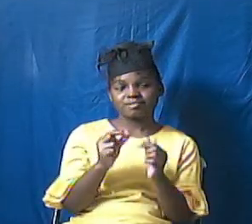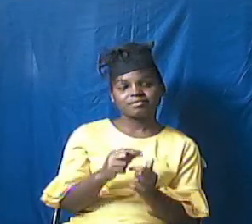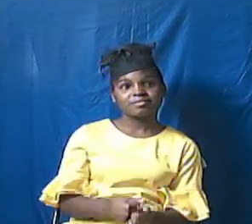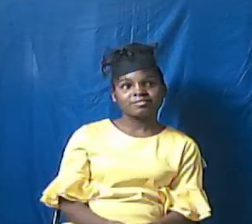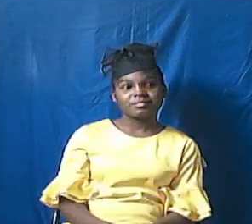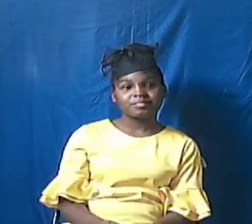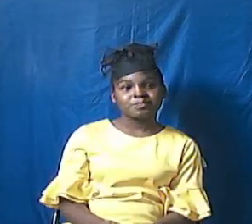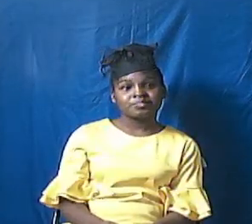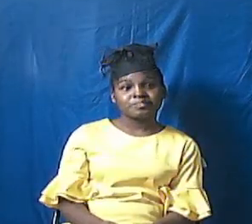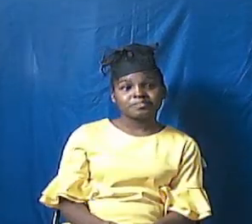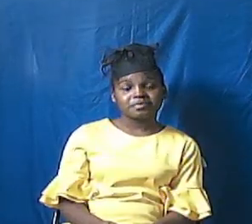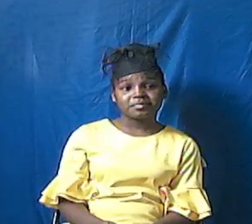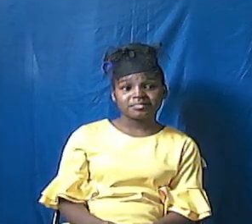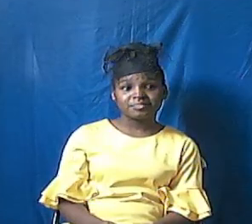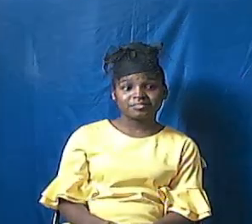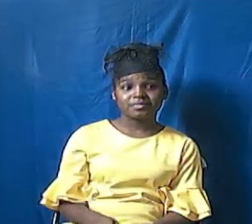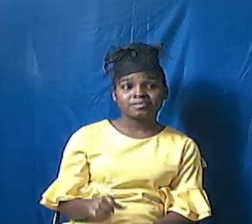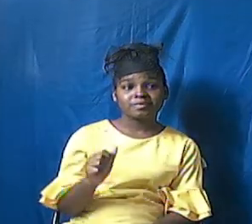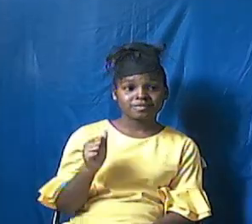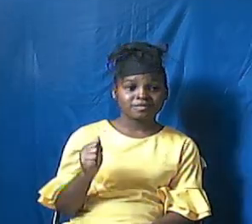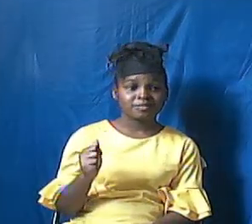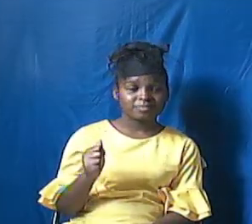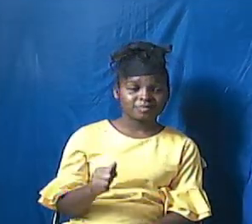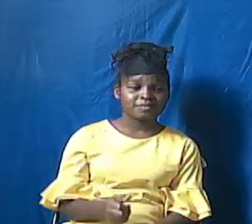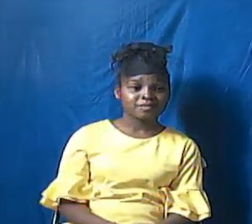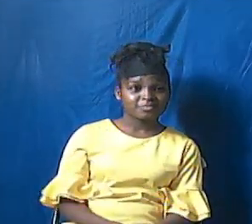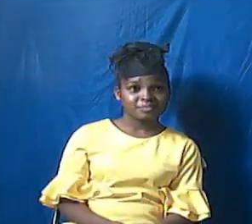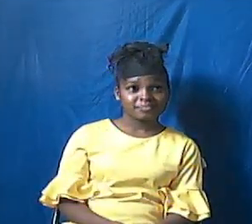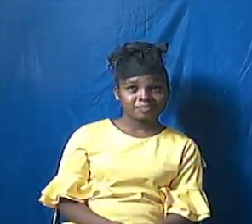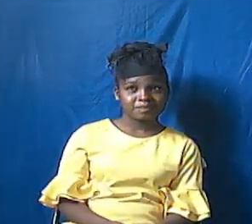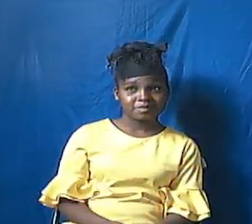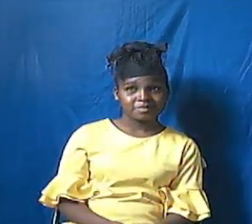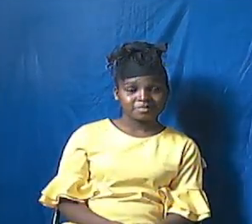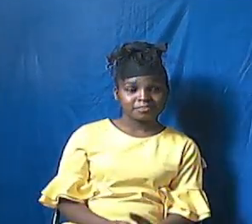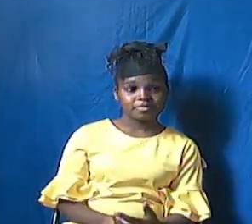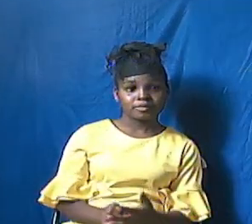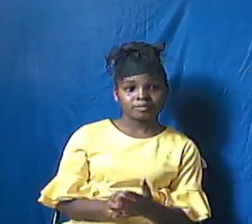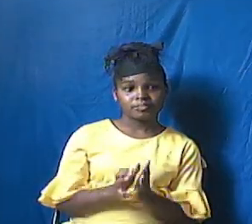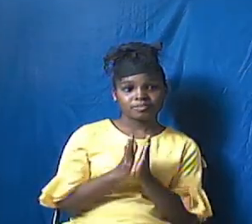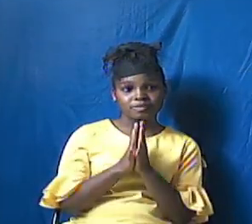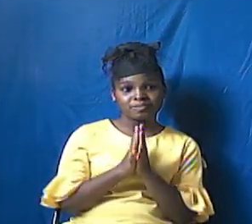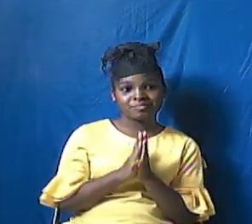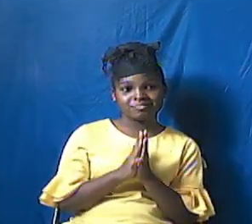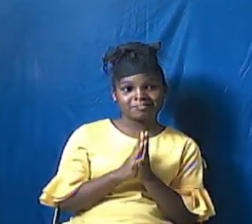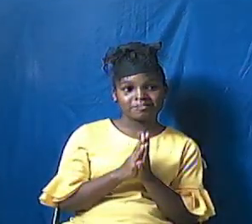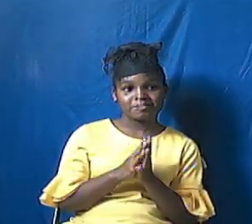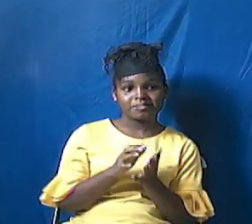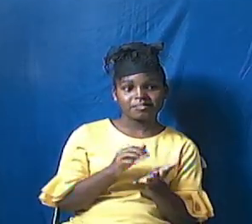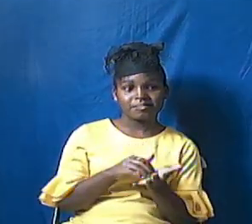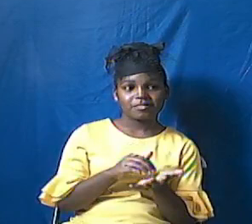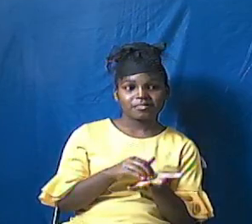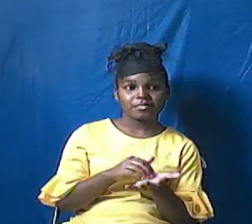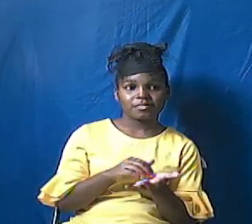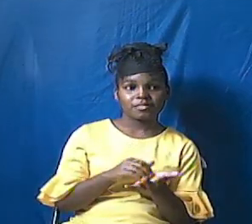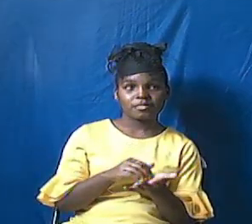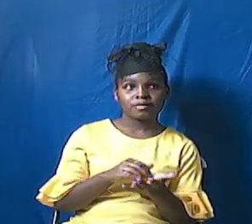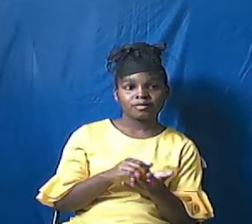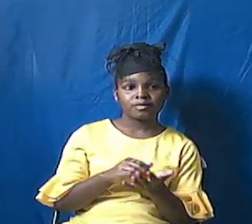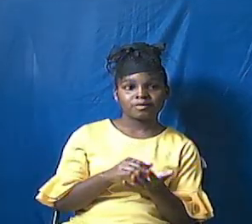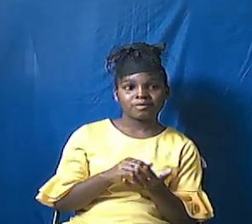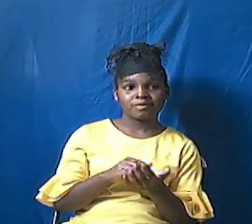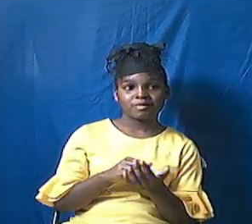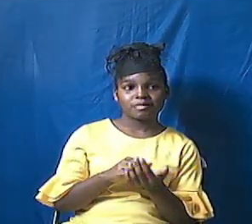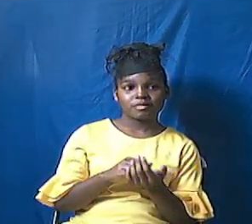A fist. Yeah. So let's pray. Yes. Just one